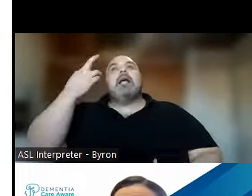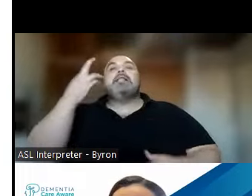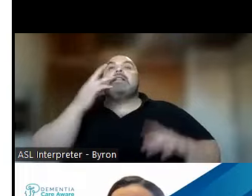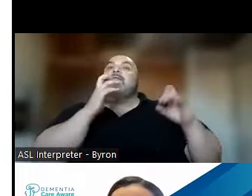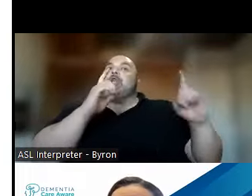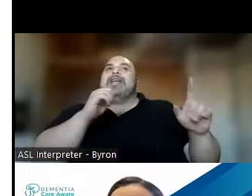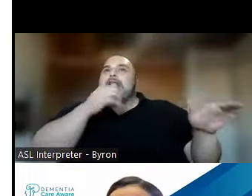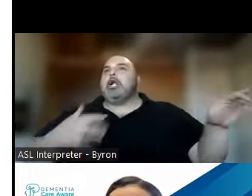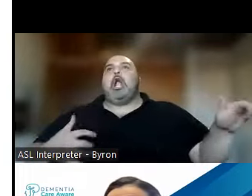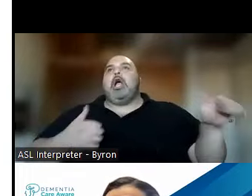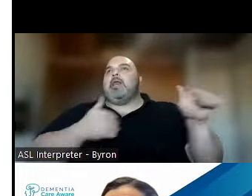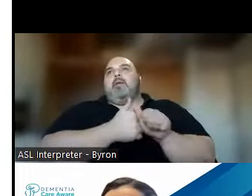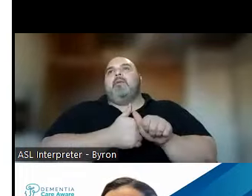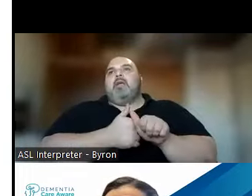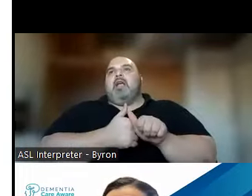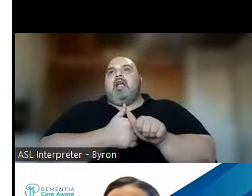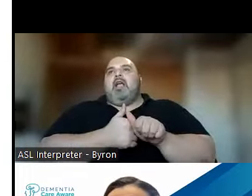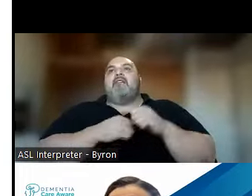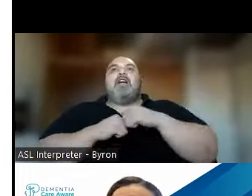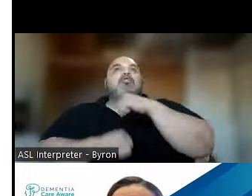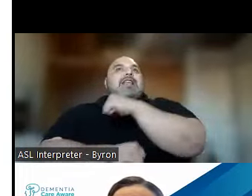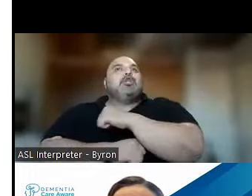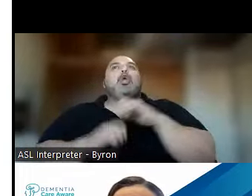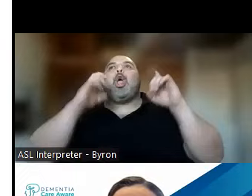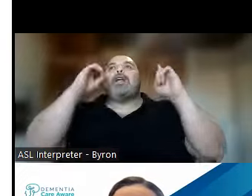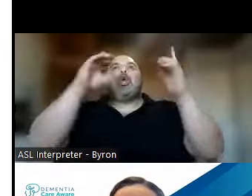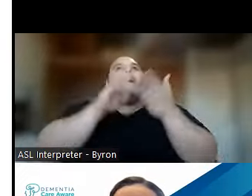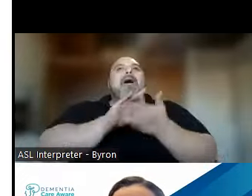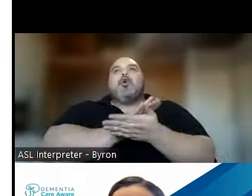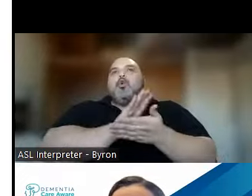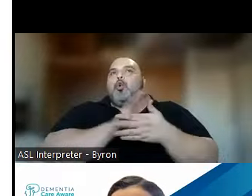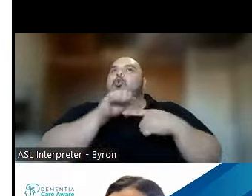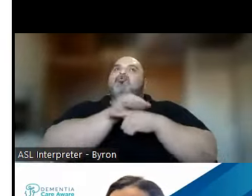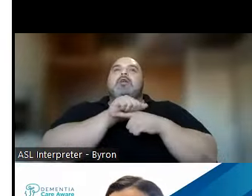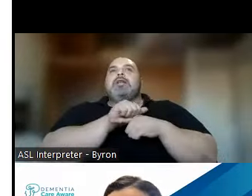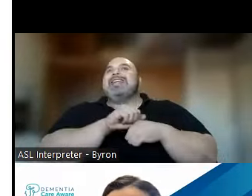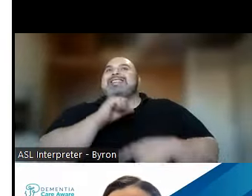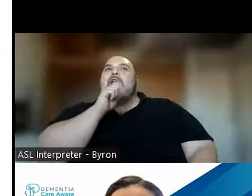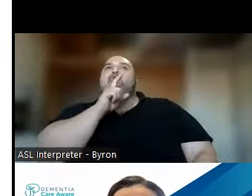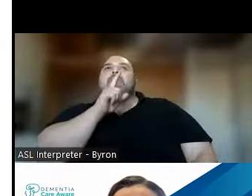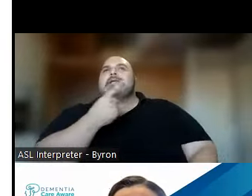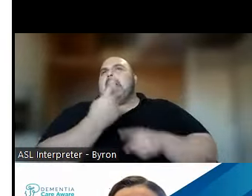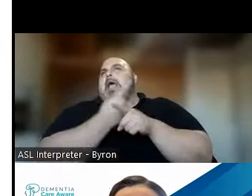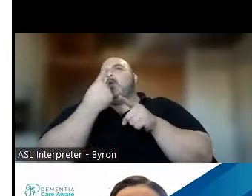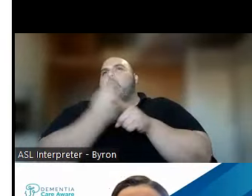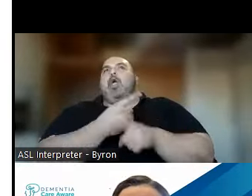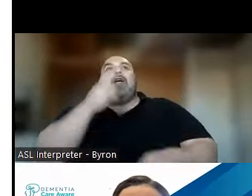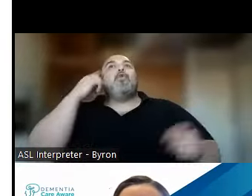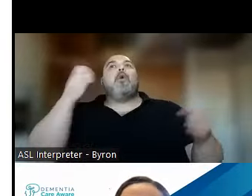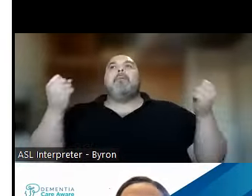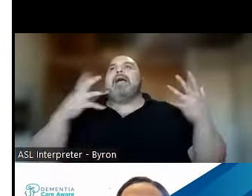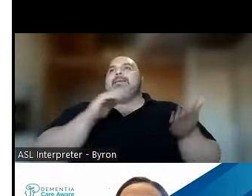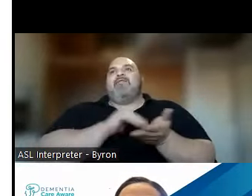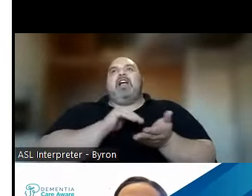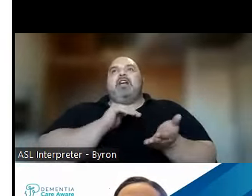caught up. So foundational education in medical school and training isn't really adequate for many